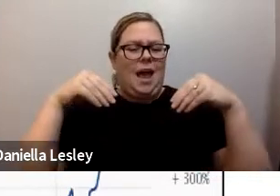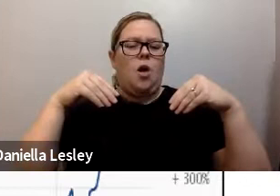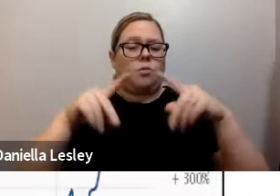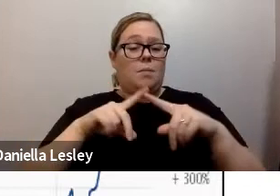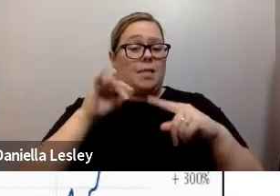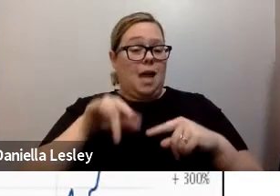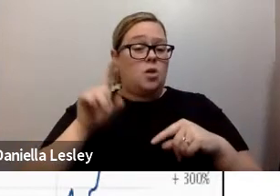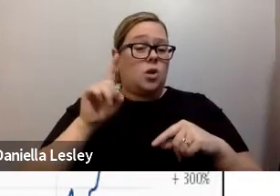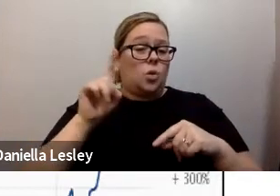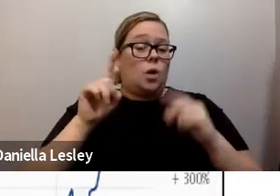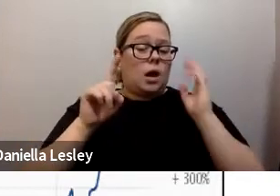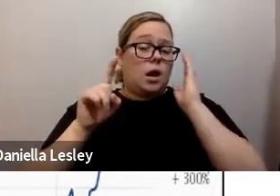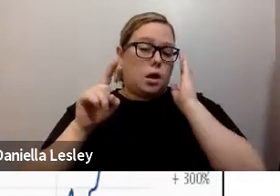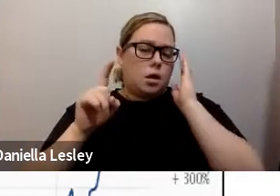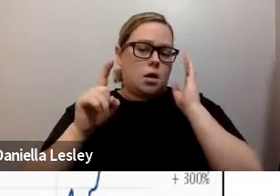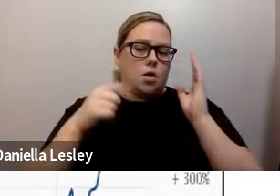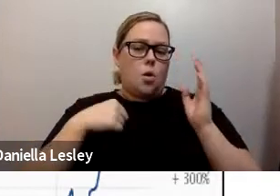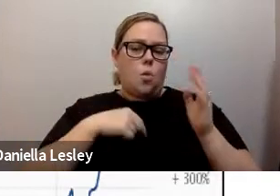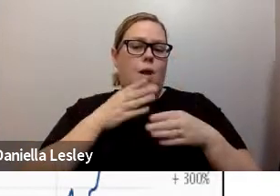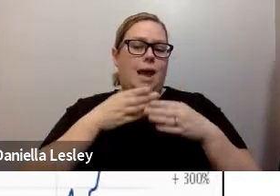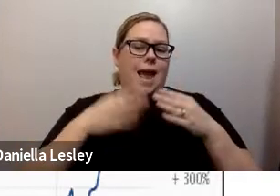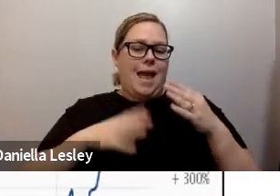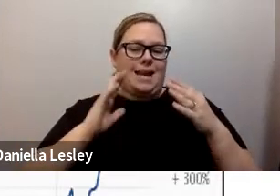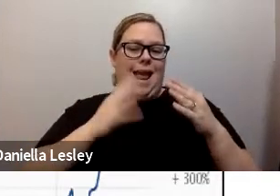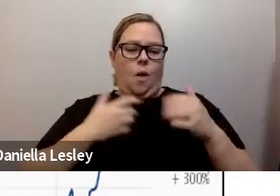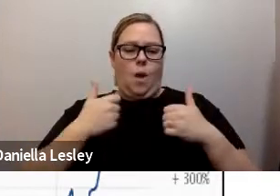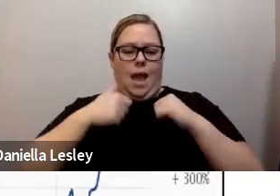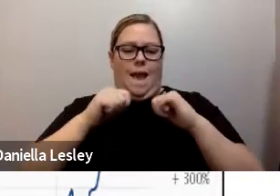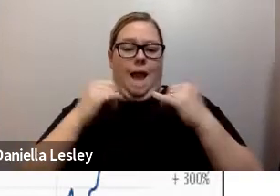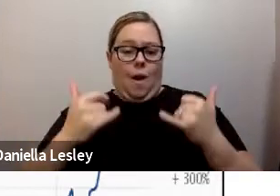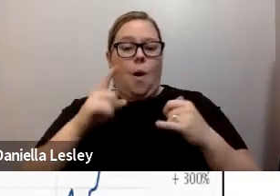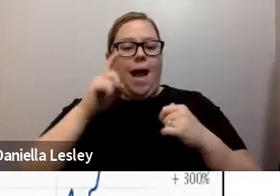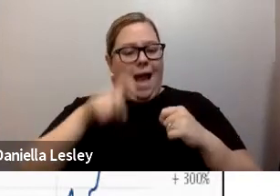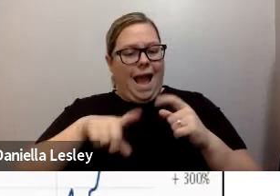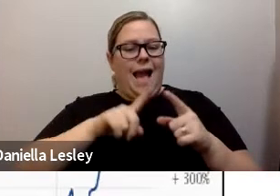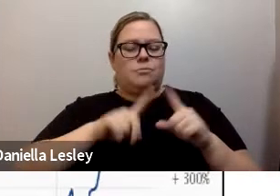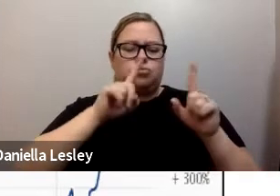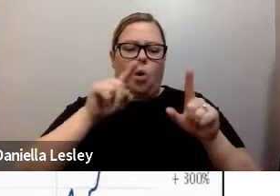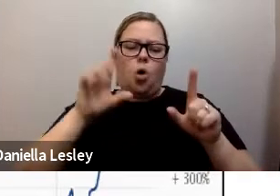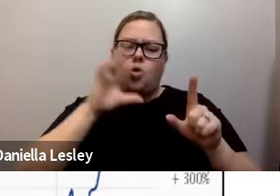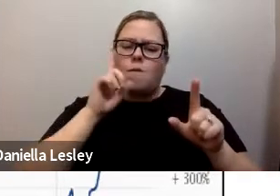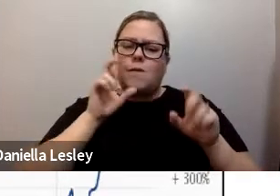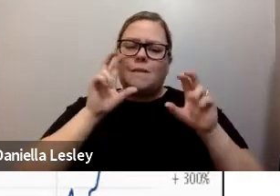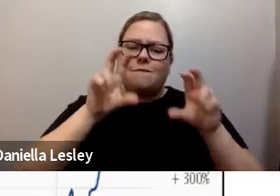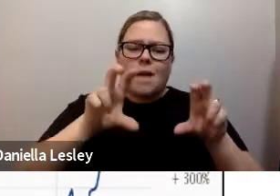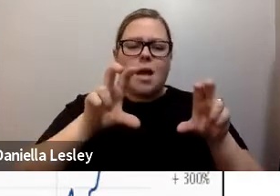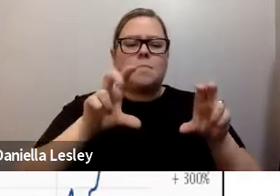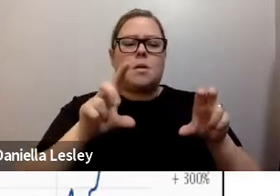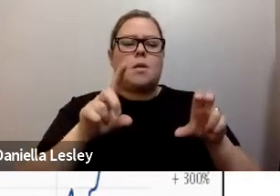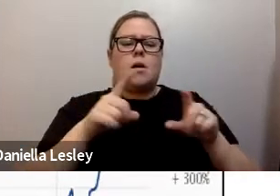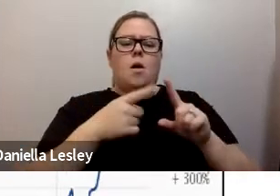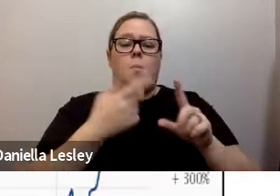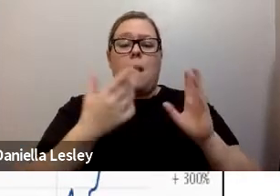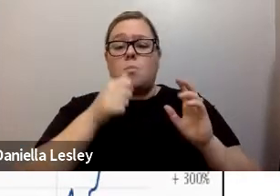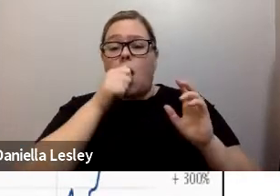we've ended our efforts right now, is that we do have to go out and look for this investment, probably from a private